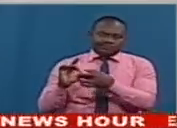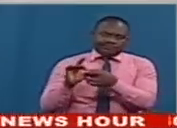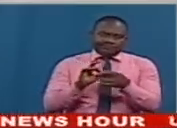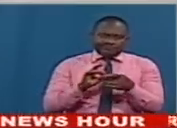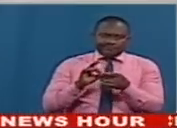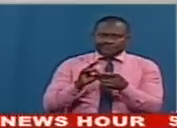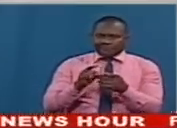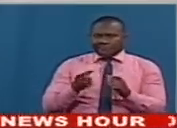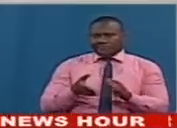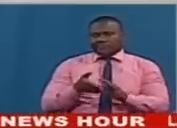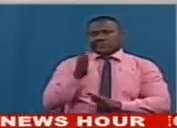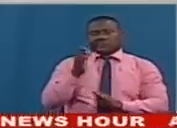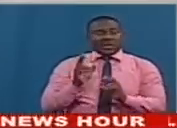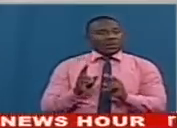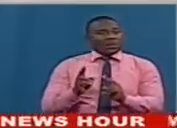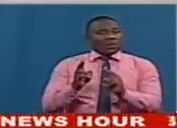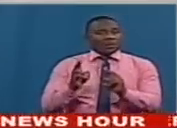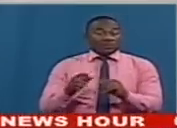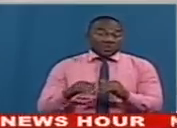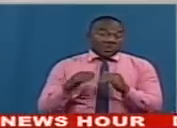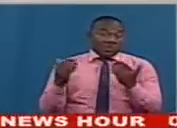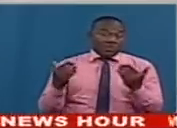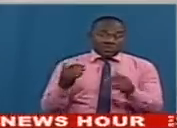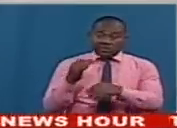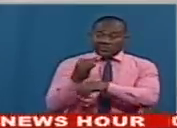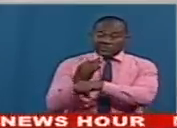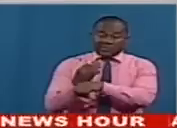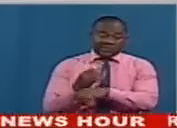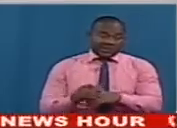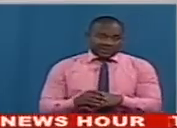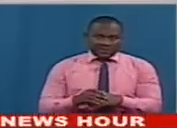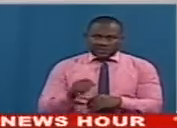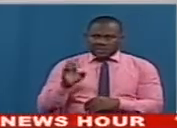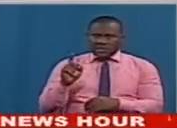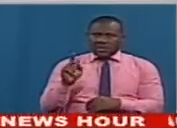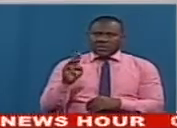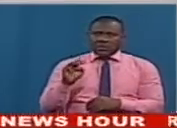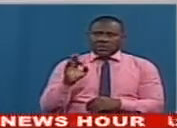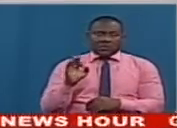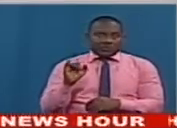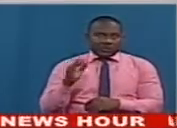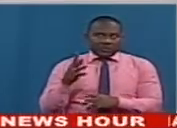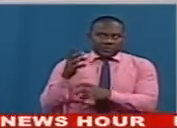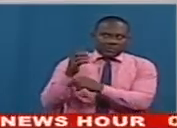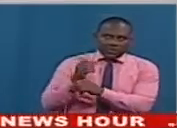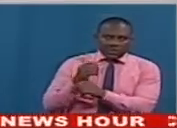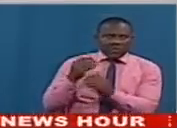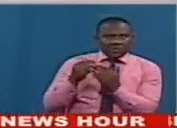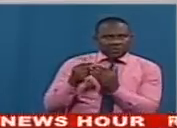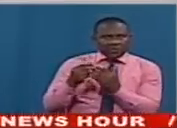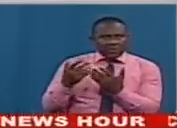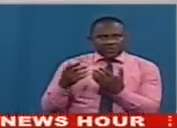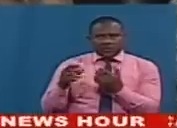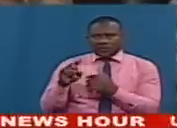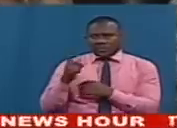of the projects. She said the first factory under the policy at Ekumfi has secured funds from the EXIM Bank and is doing very